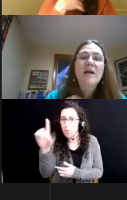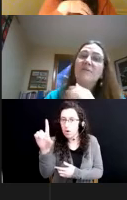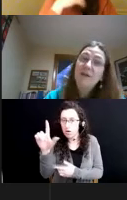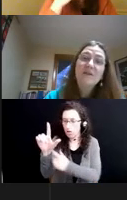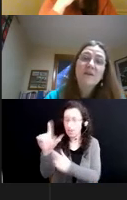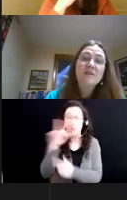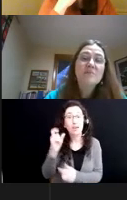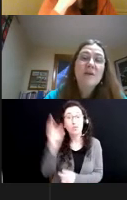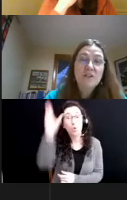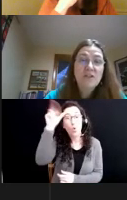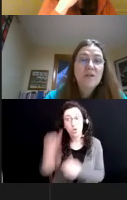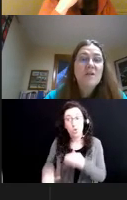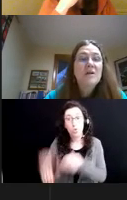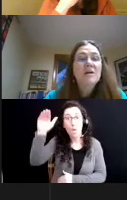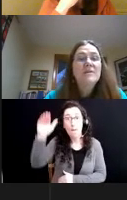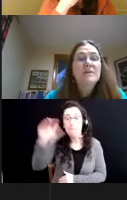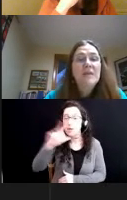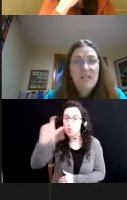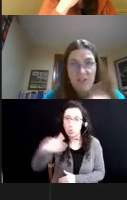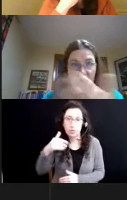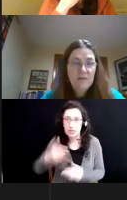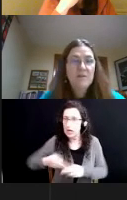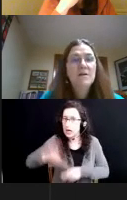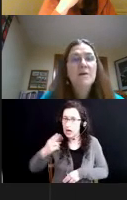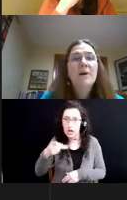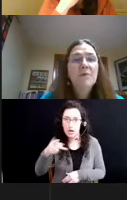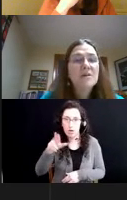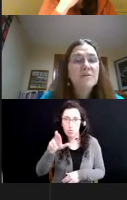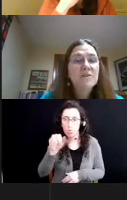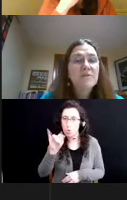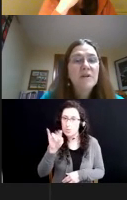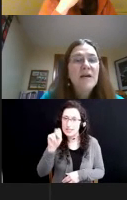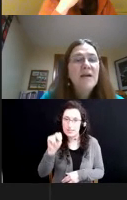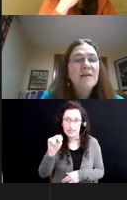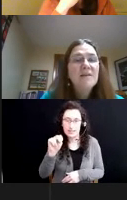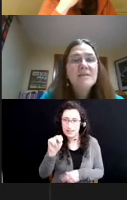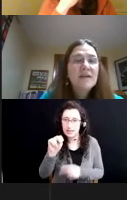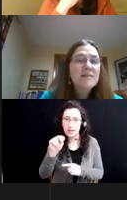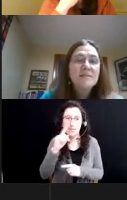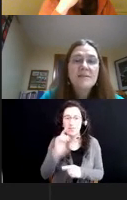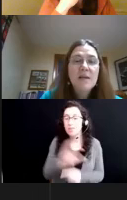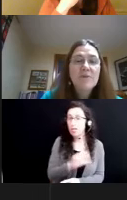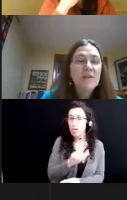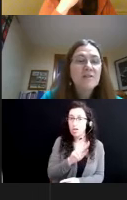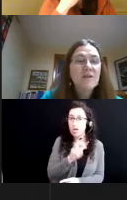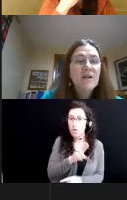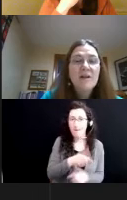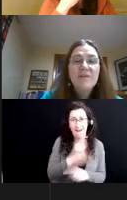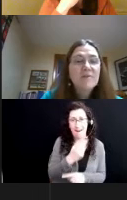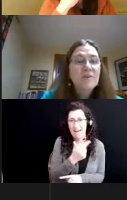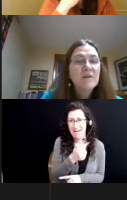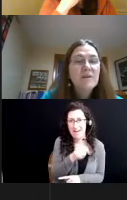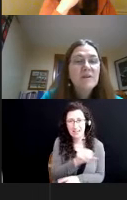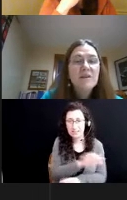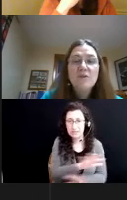protein. And in fact, the gut doesn't manage the gaseous byproducts of the clover. And in this case, this example that I took,